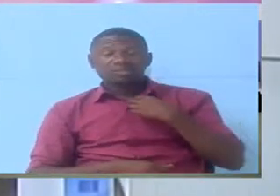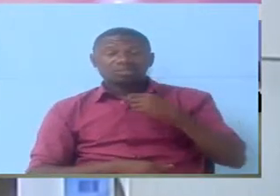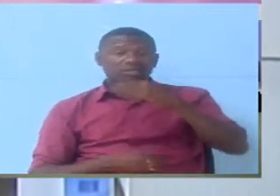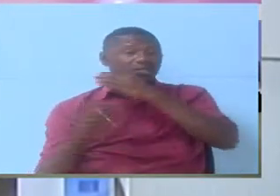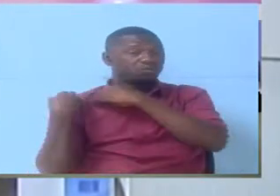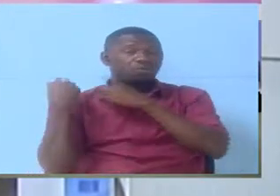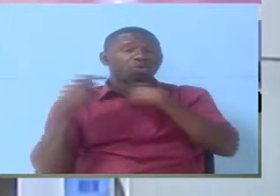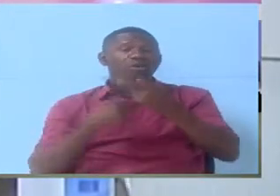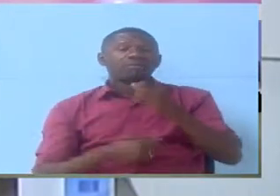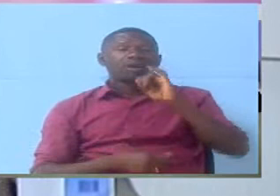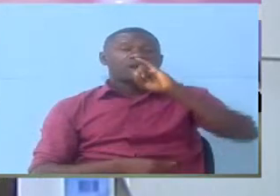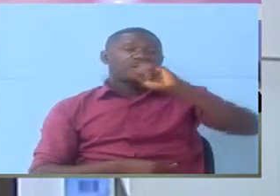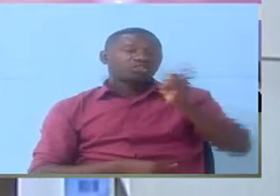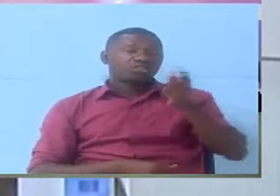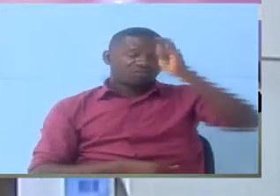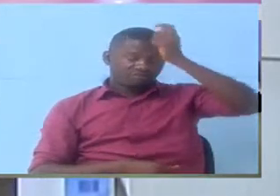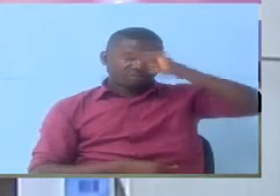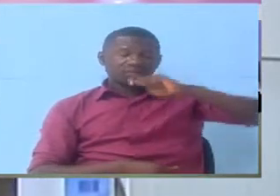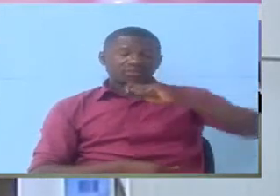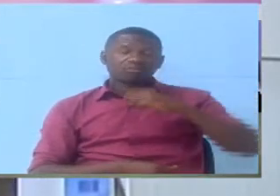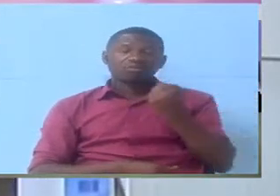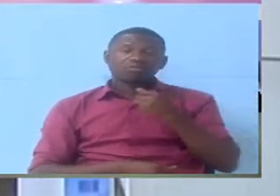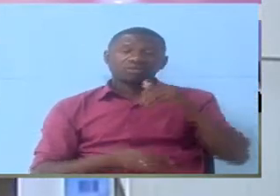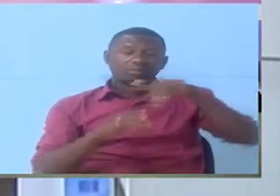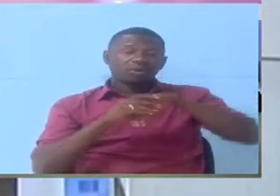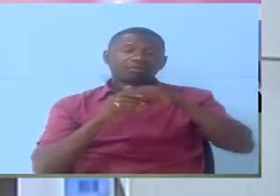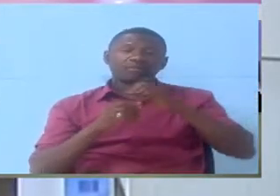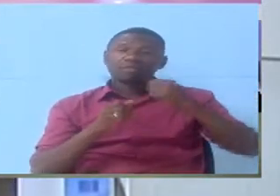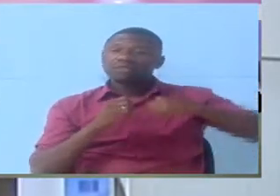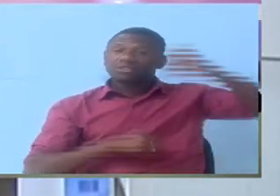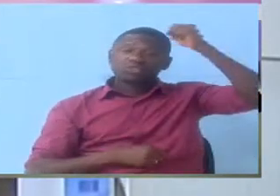Because he is part of the senior management.